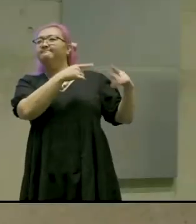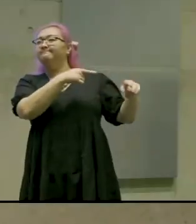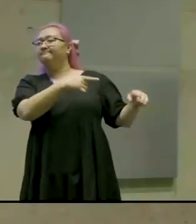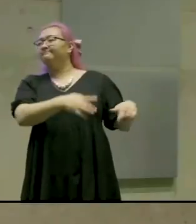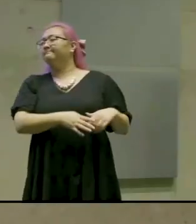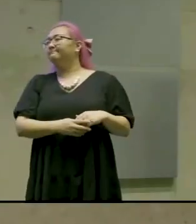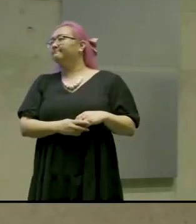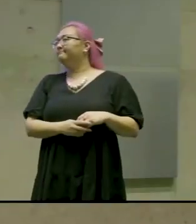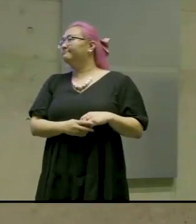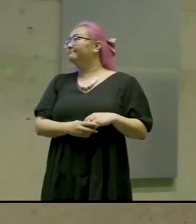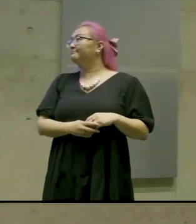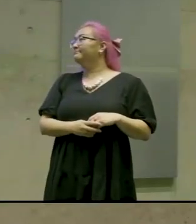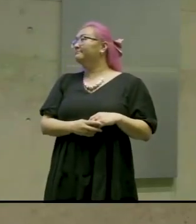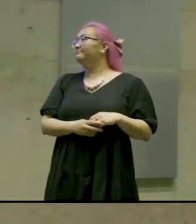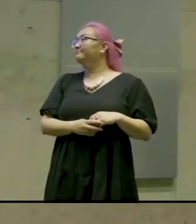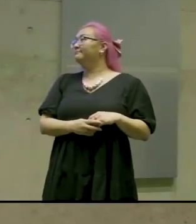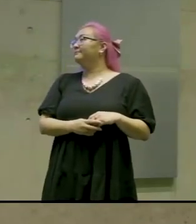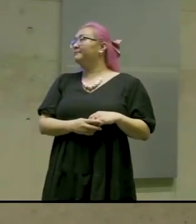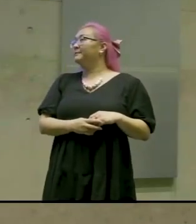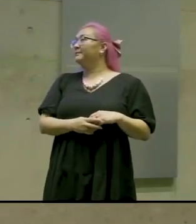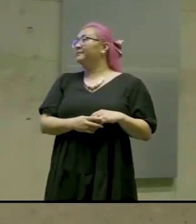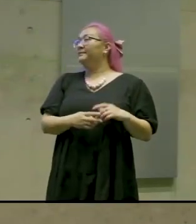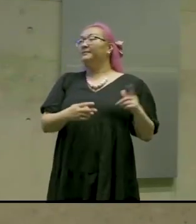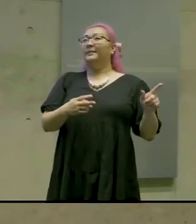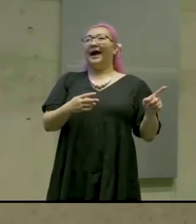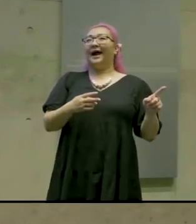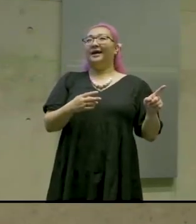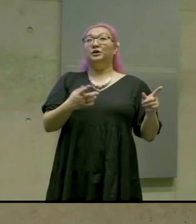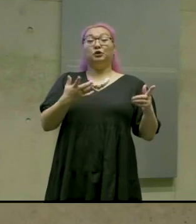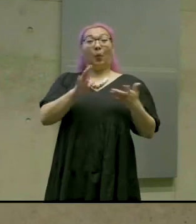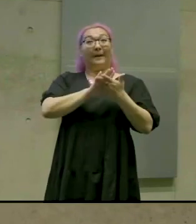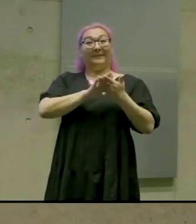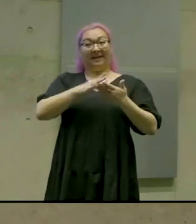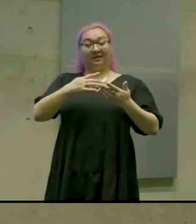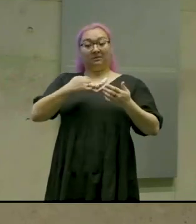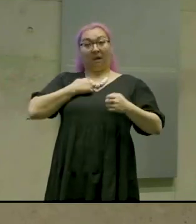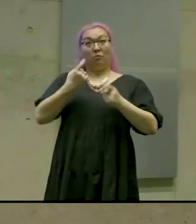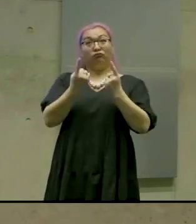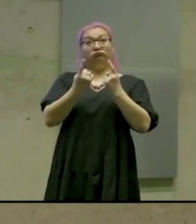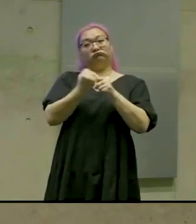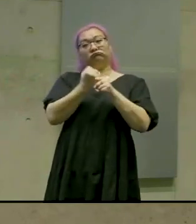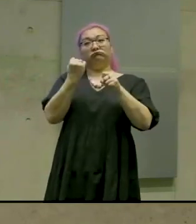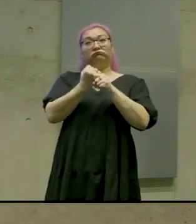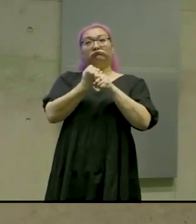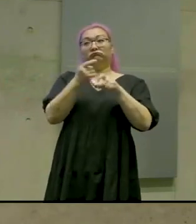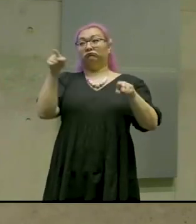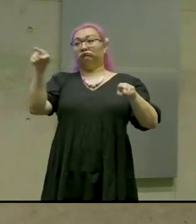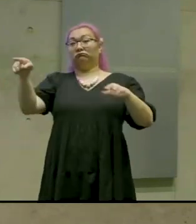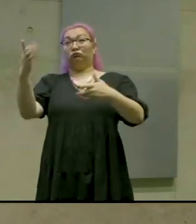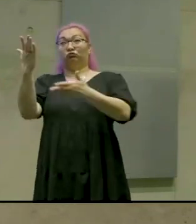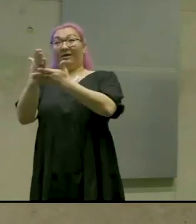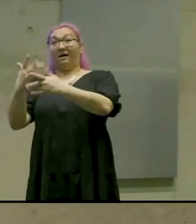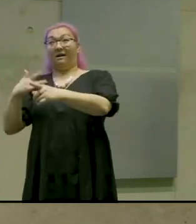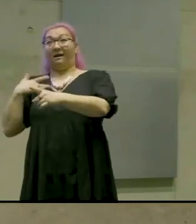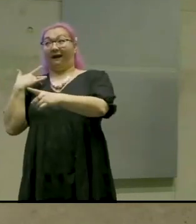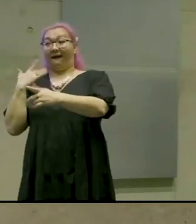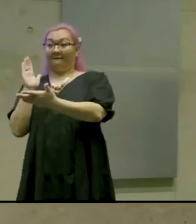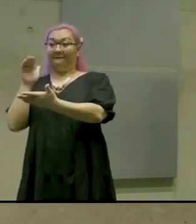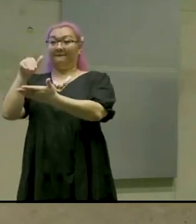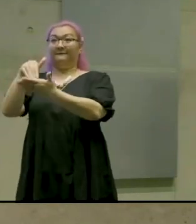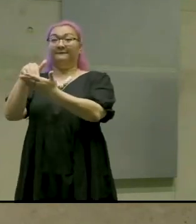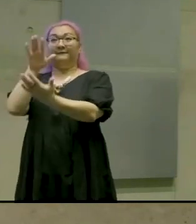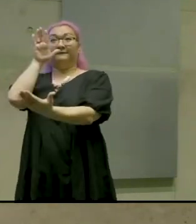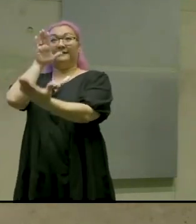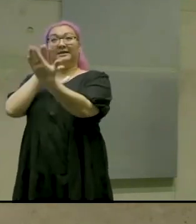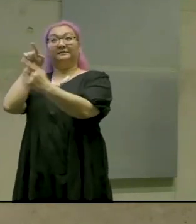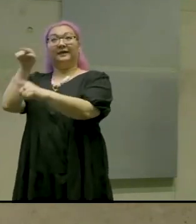have this dual experience of the possibility of experiencing it by yourself or going